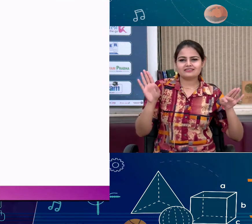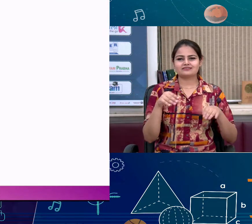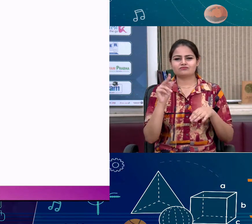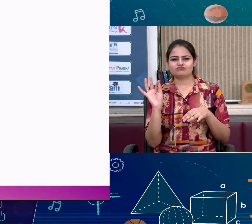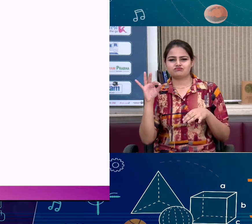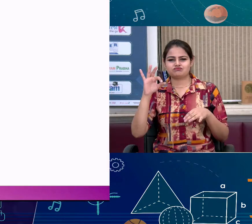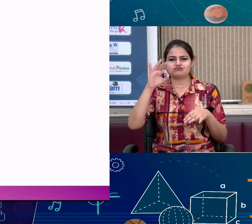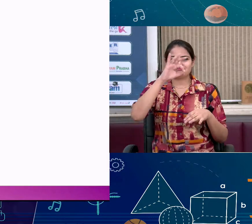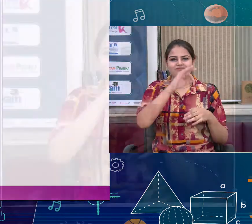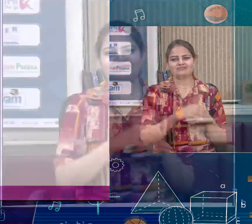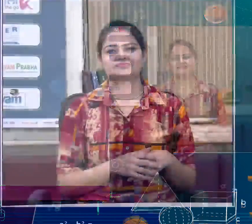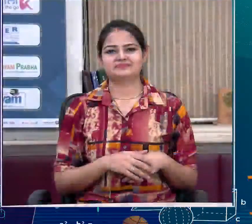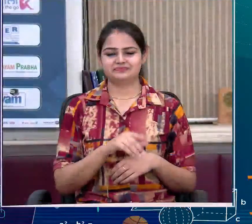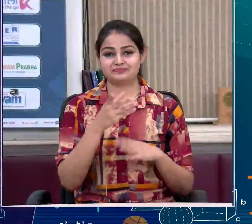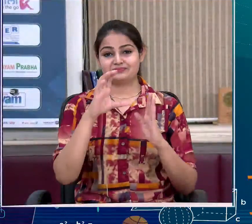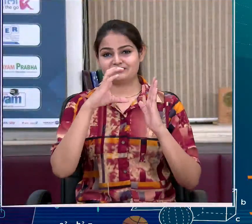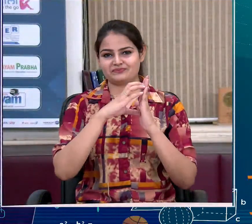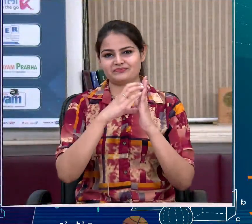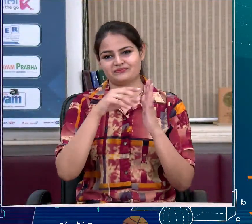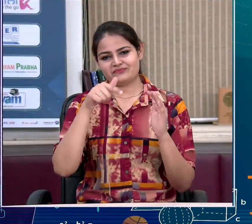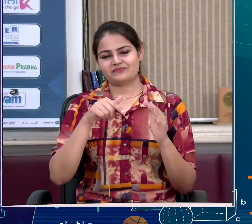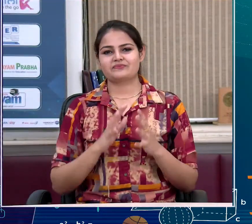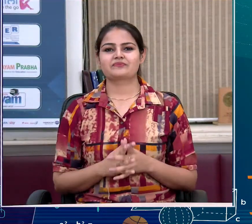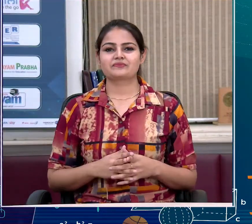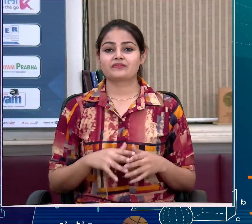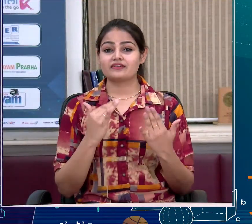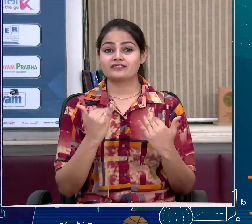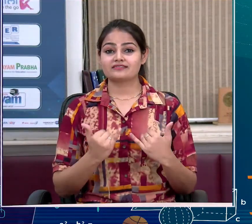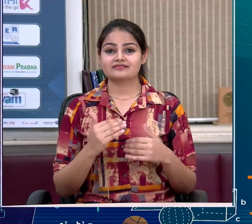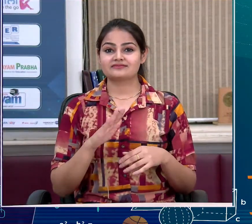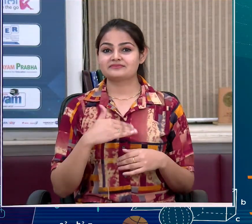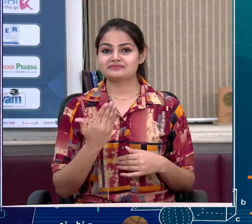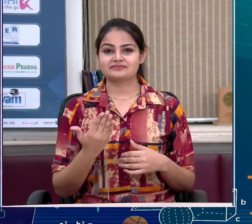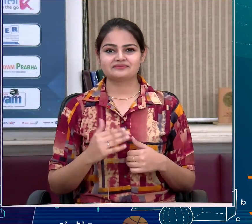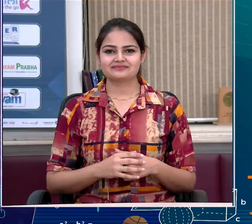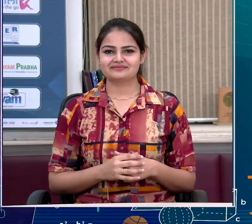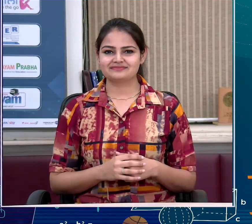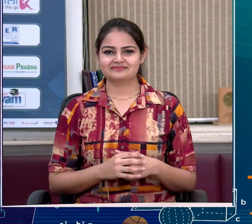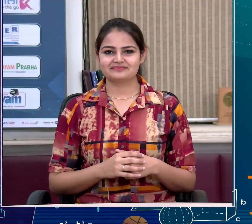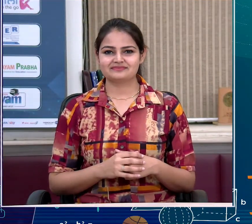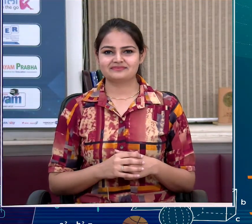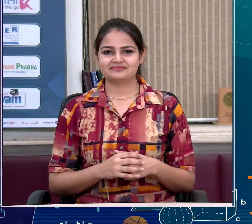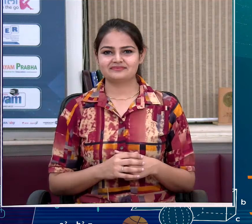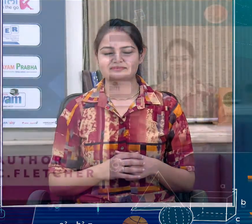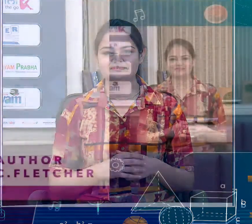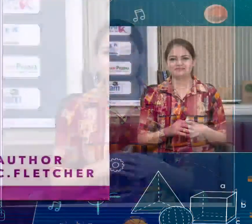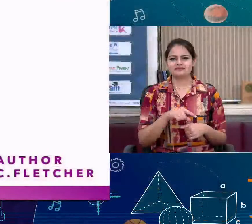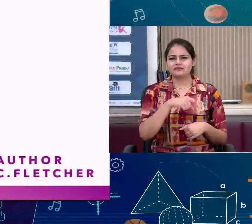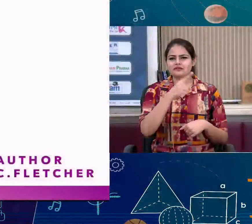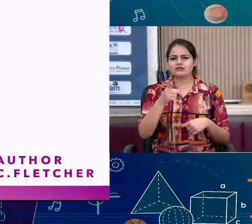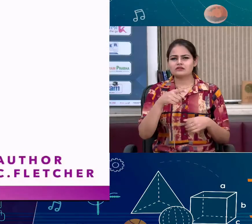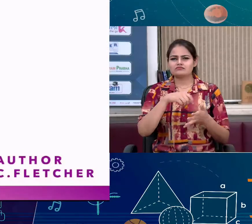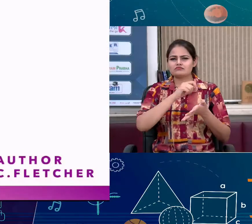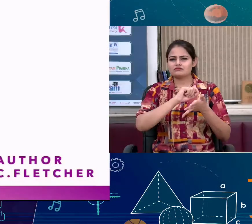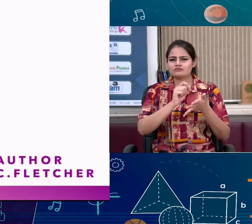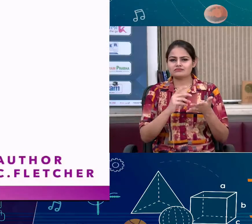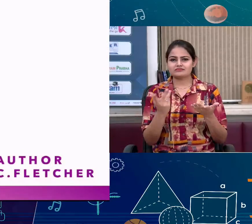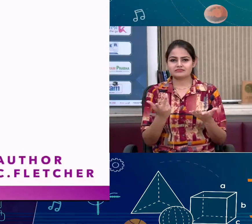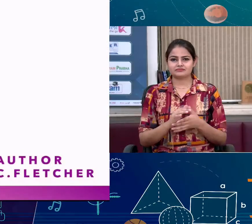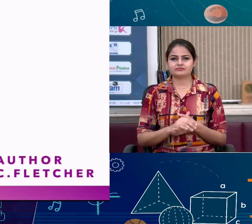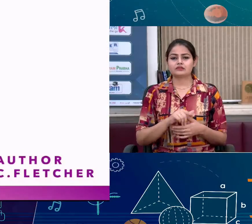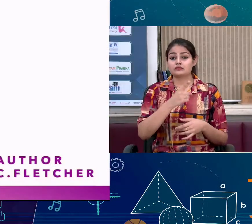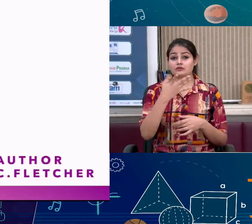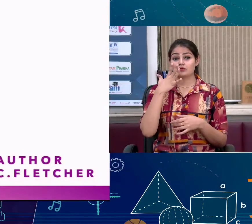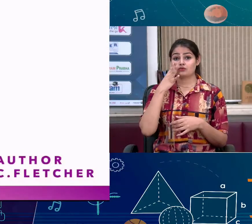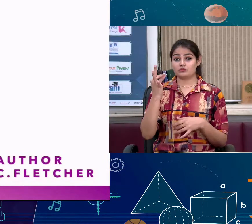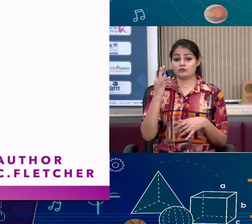stanza of the poem. And let's now look at who's the author. It's very important to know